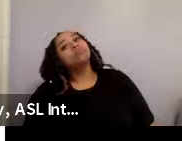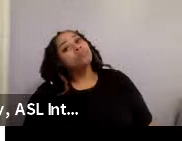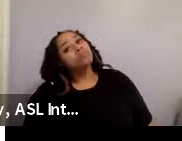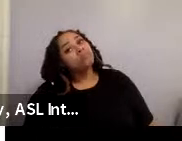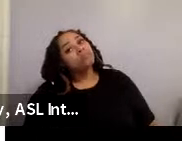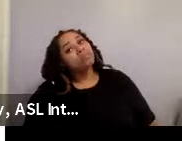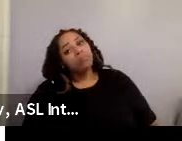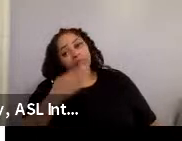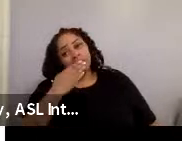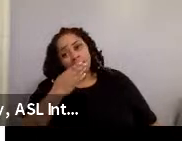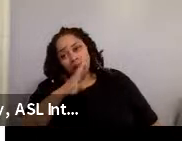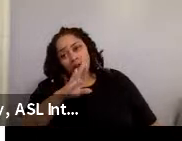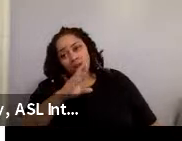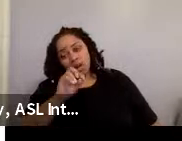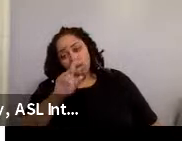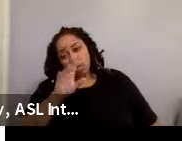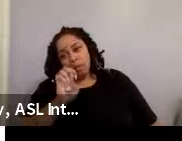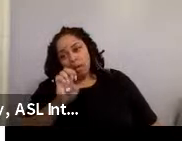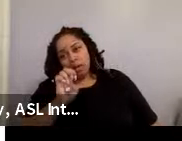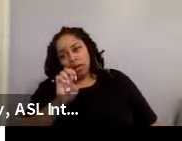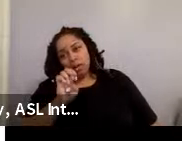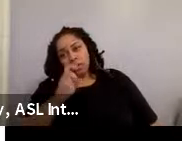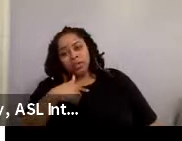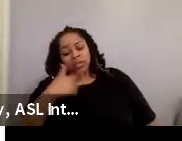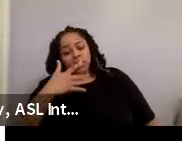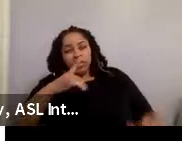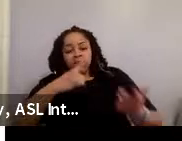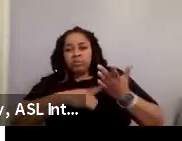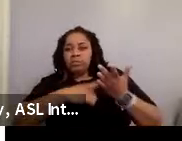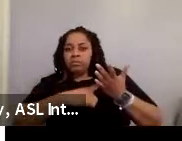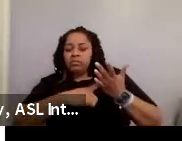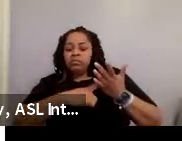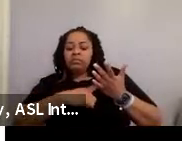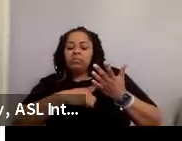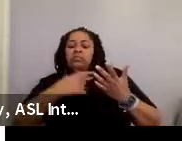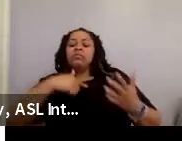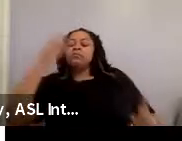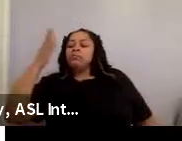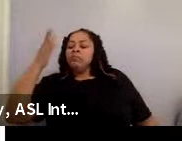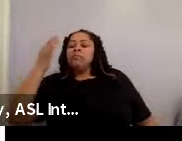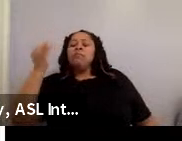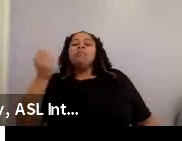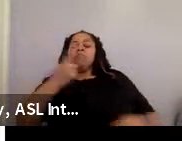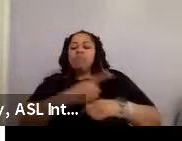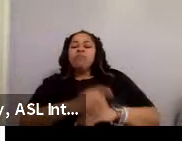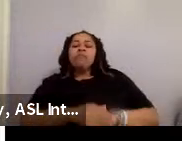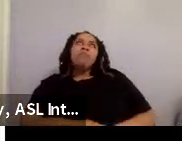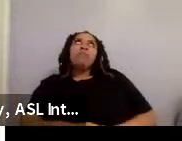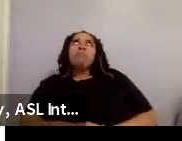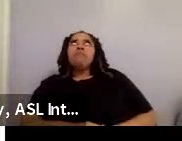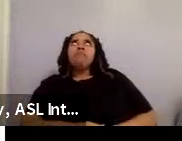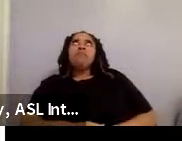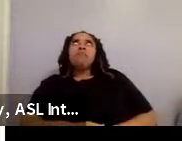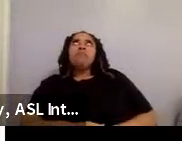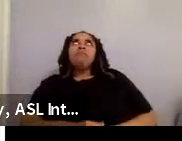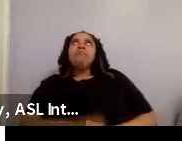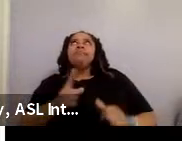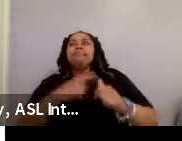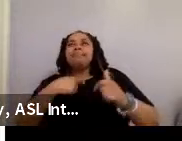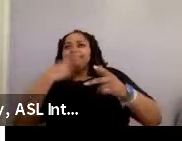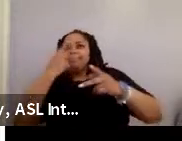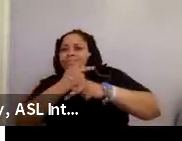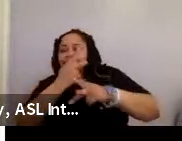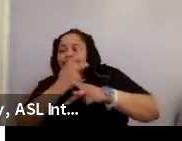Thanks, Brooke. So as we've gone through our presentation today, the first thing to try to figure